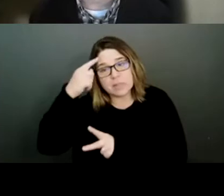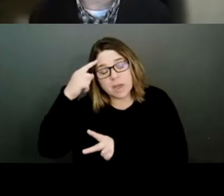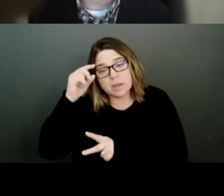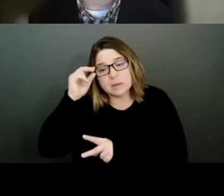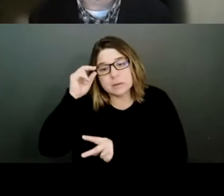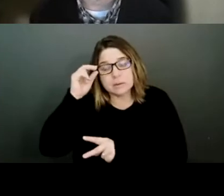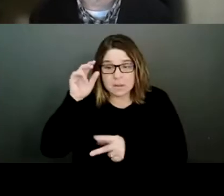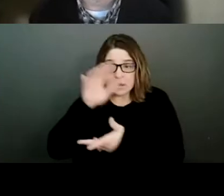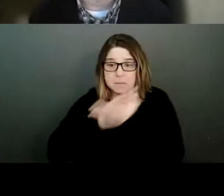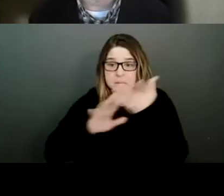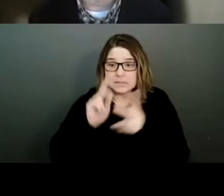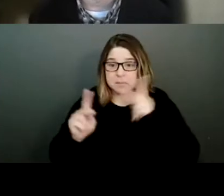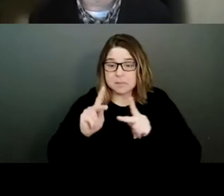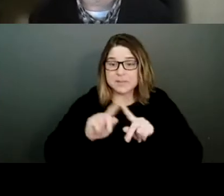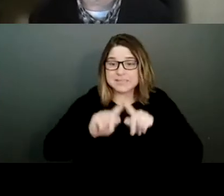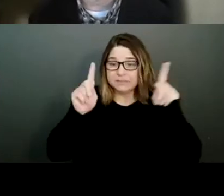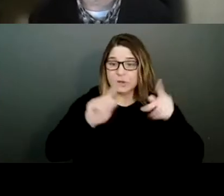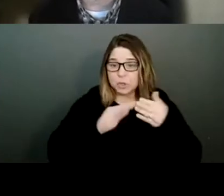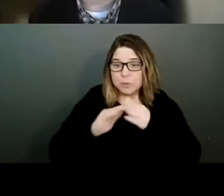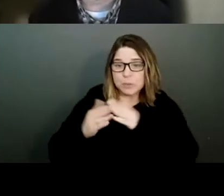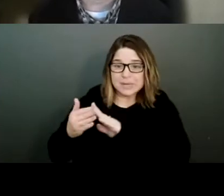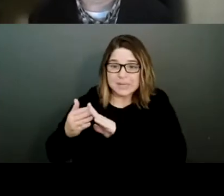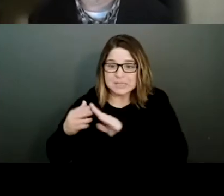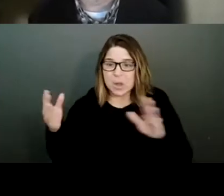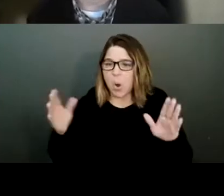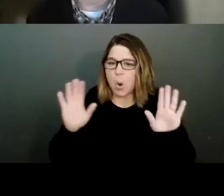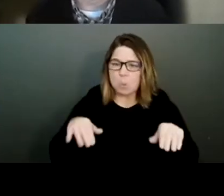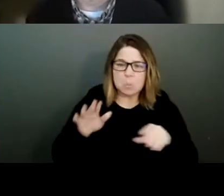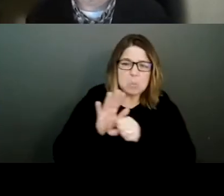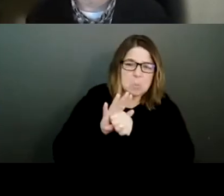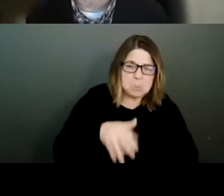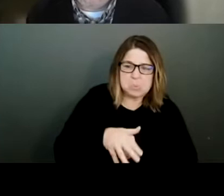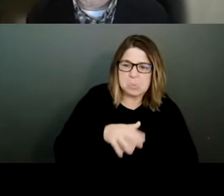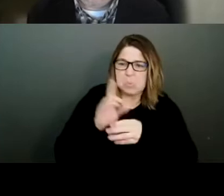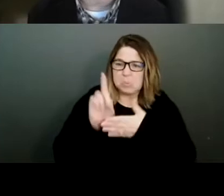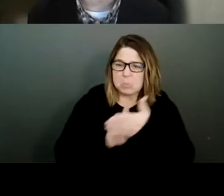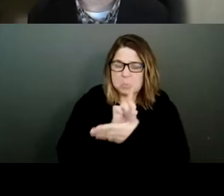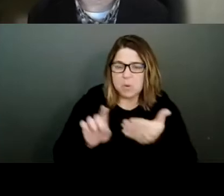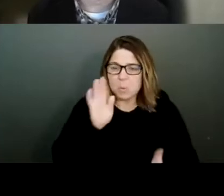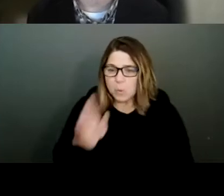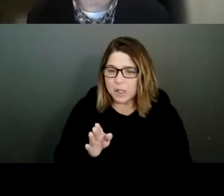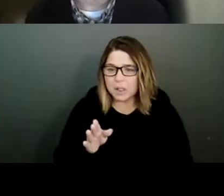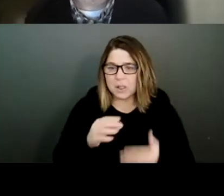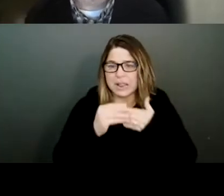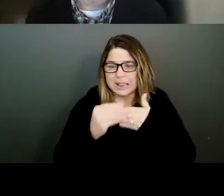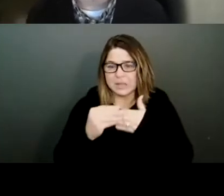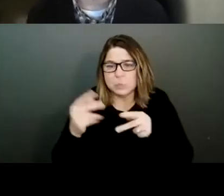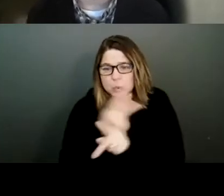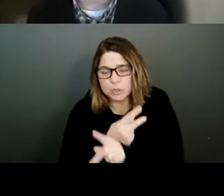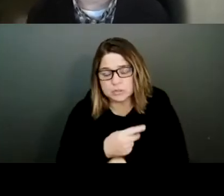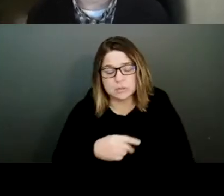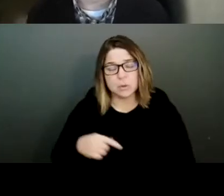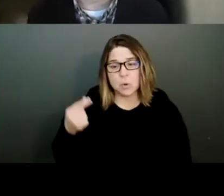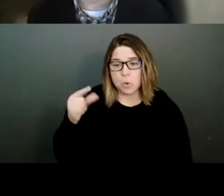different communities would lead to only increased discrimination and prejudice. Gordon Allport actually challenged